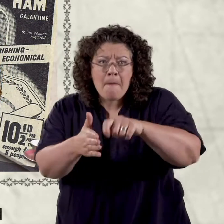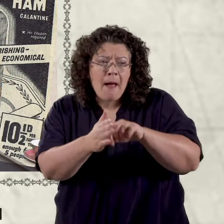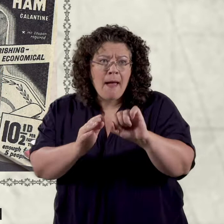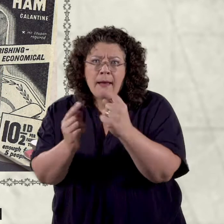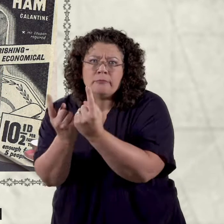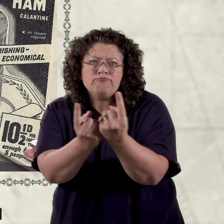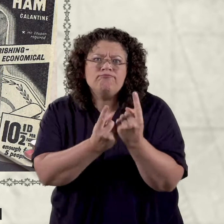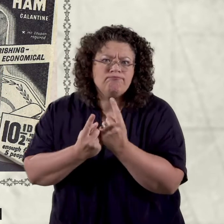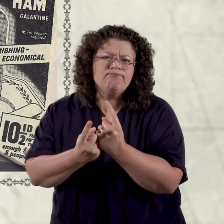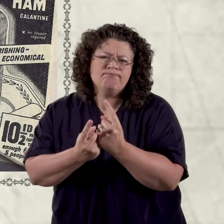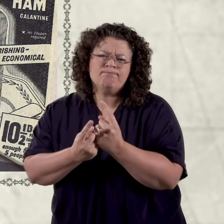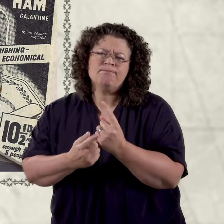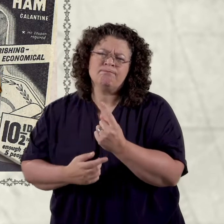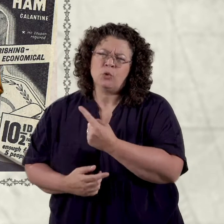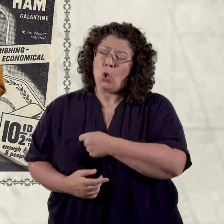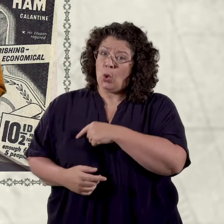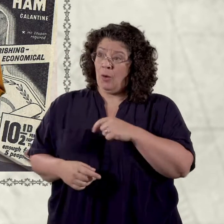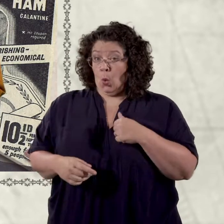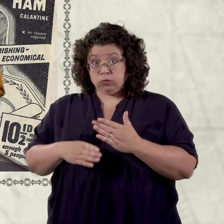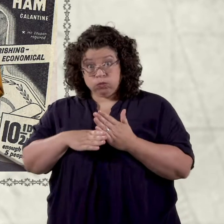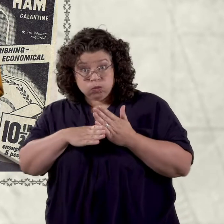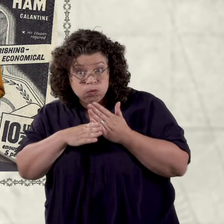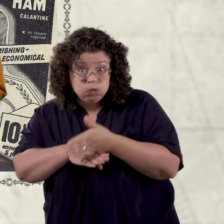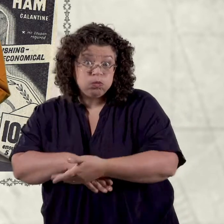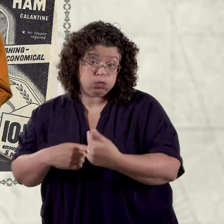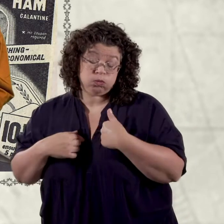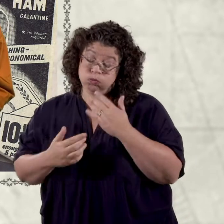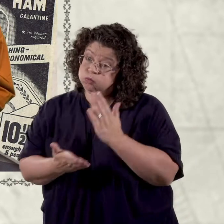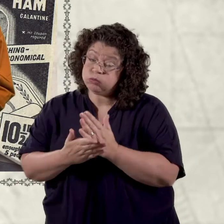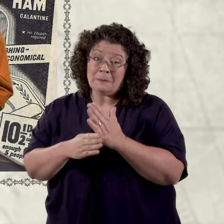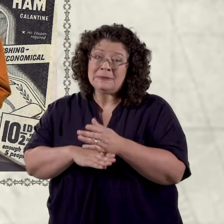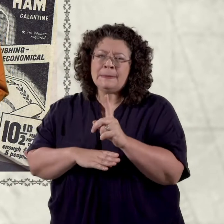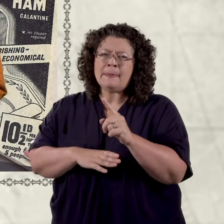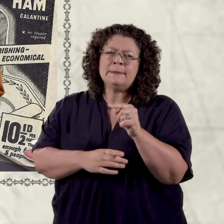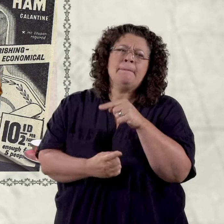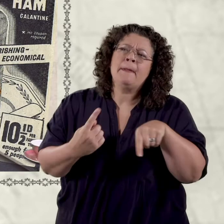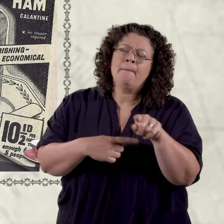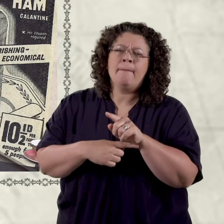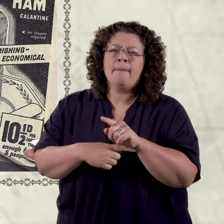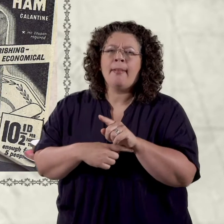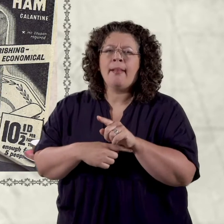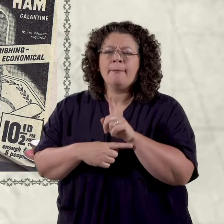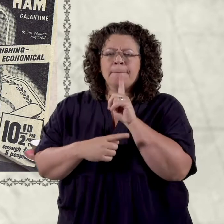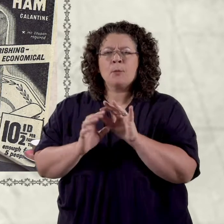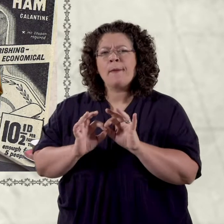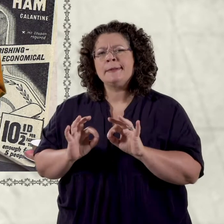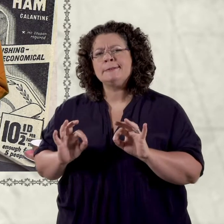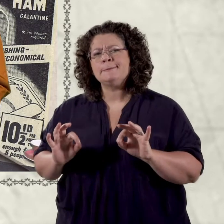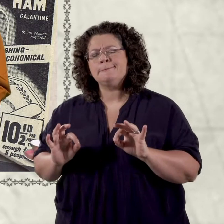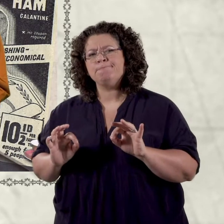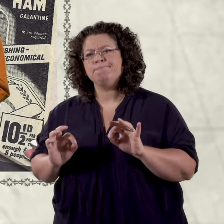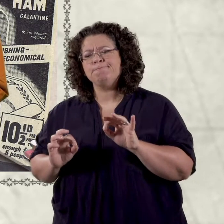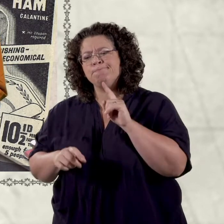buy their groceries, and to be honest, it was a very busy day, although people were quite quiet.